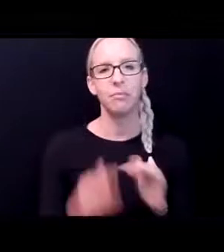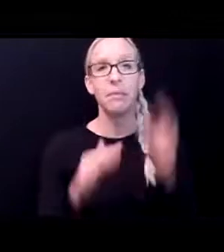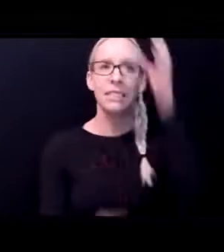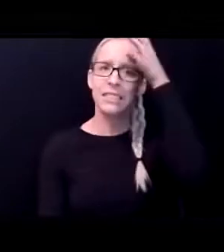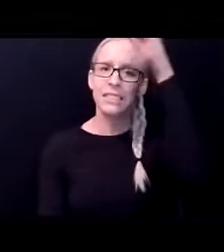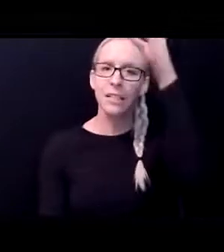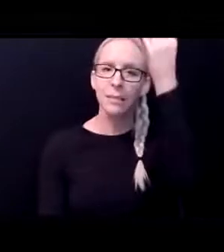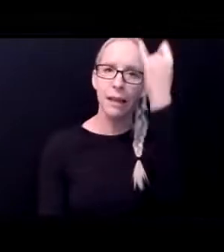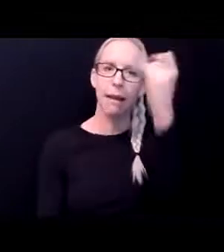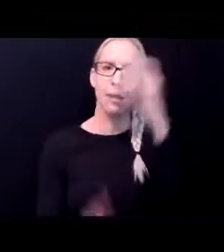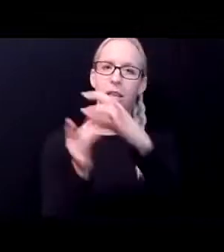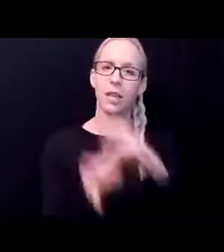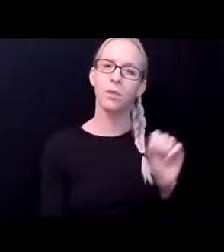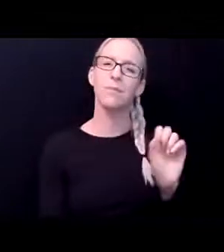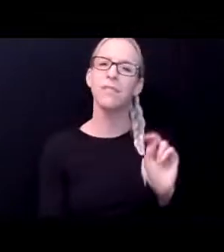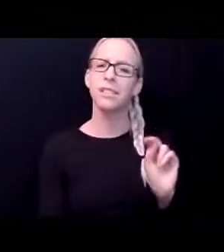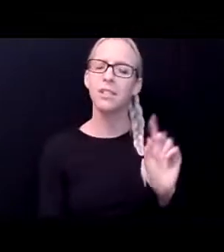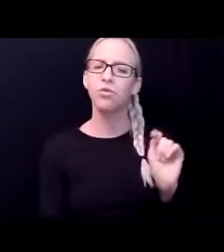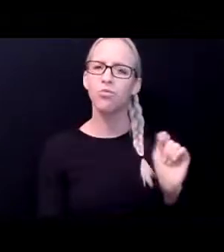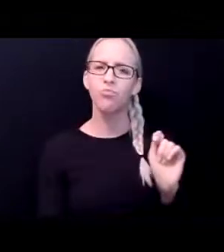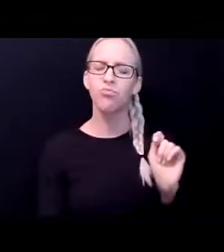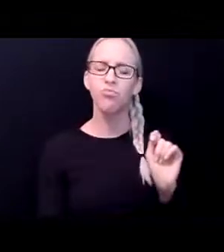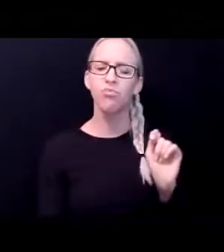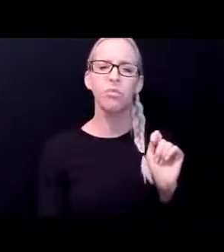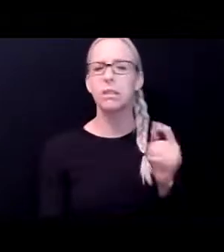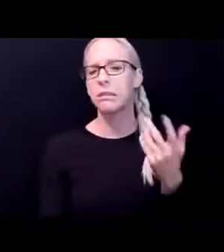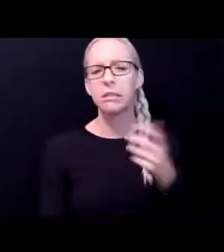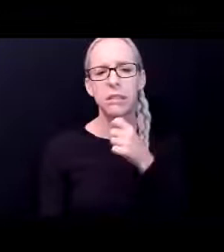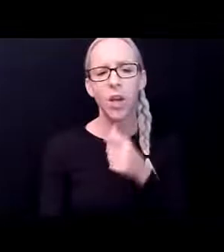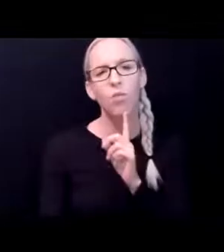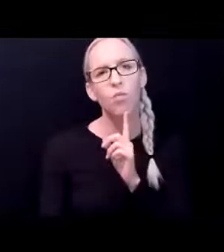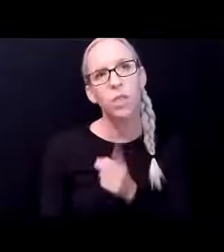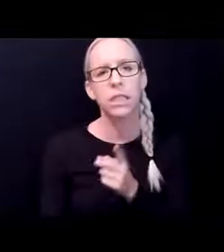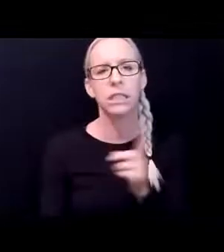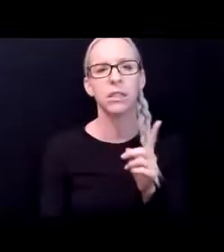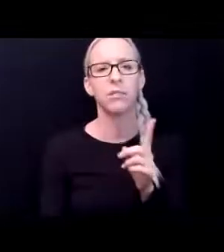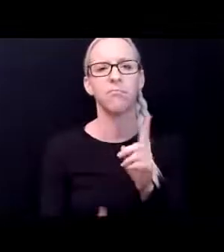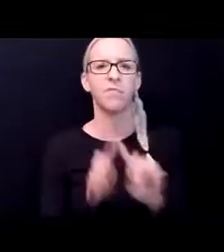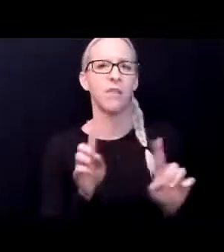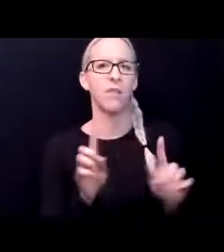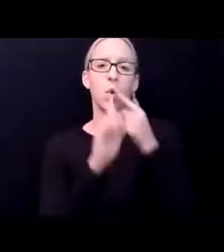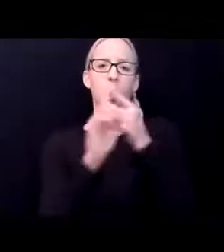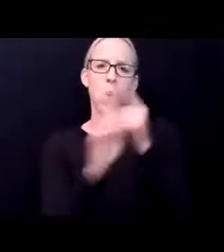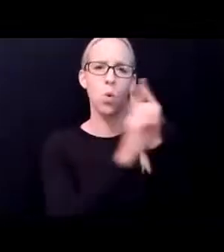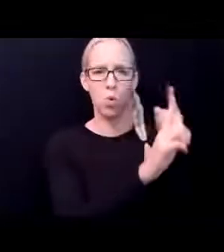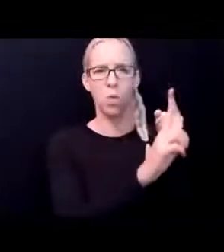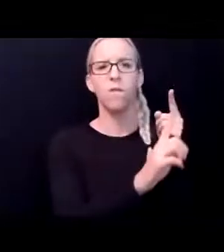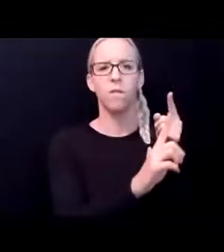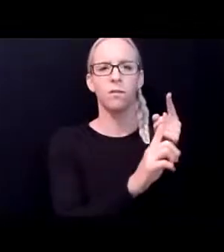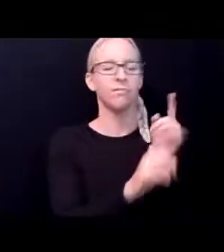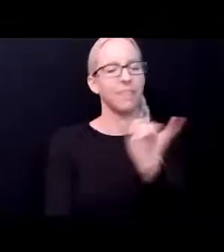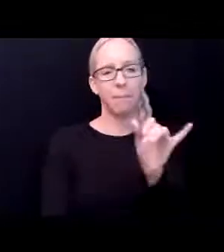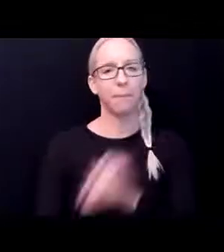of the special needs trust is not so different than the goal of Able accounts. The idea of a special needs trust is that